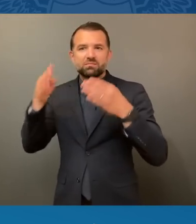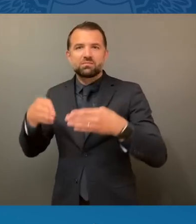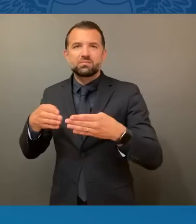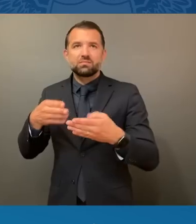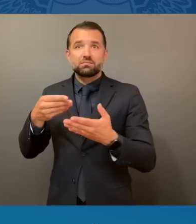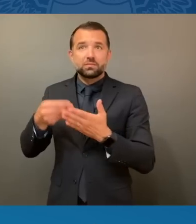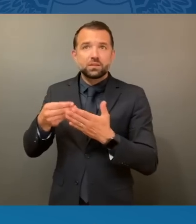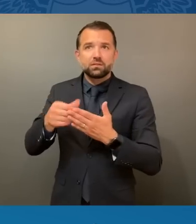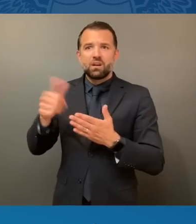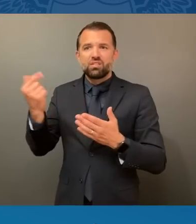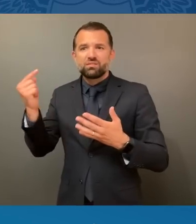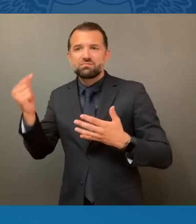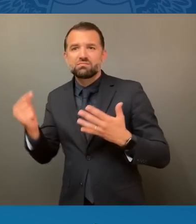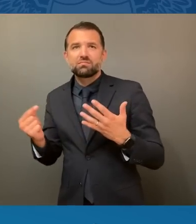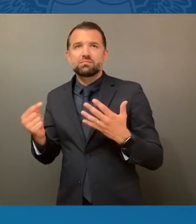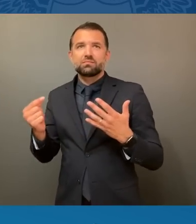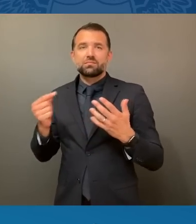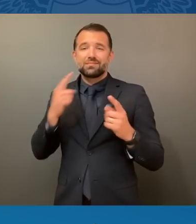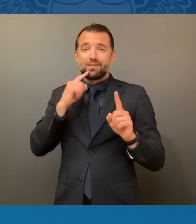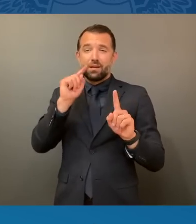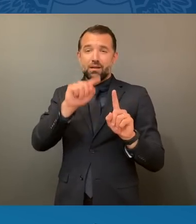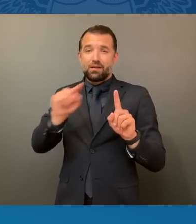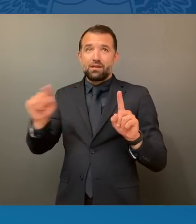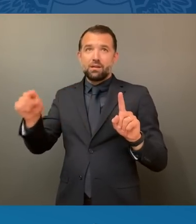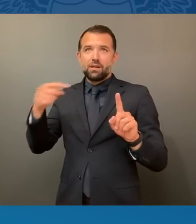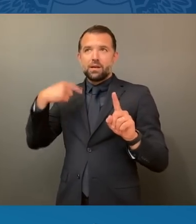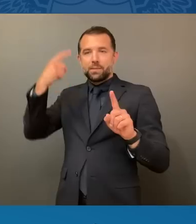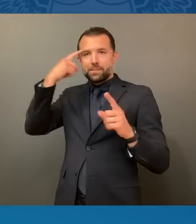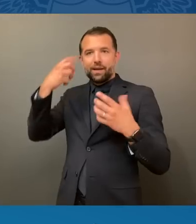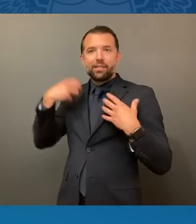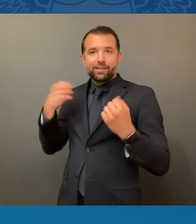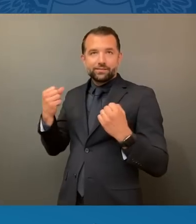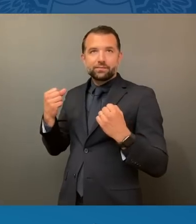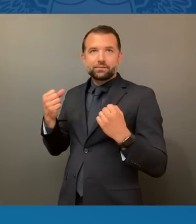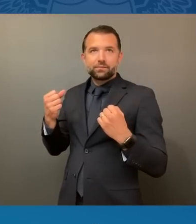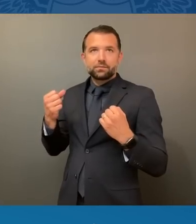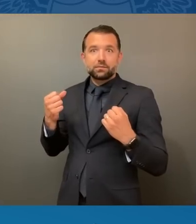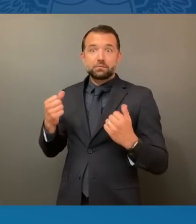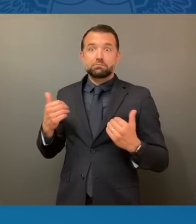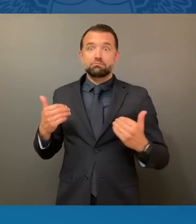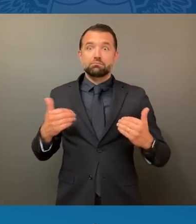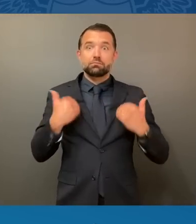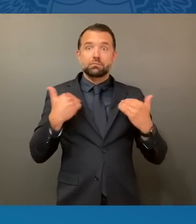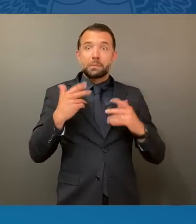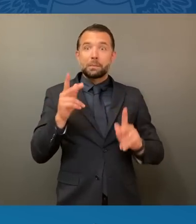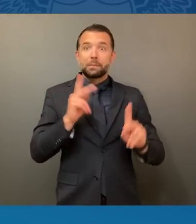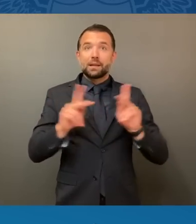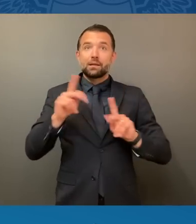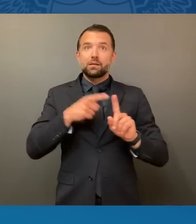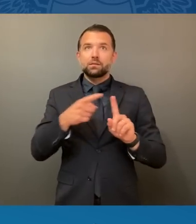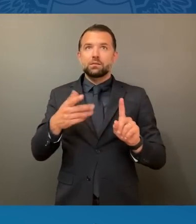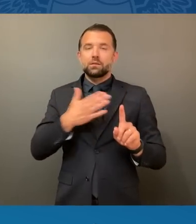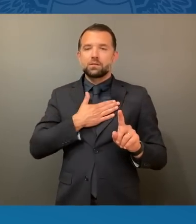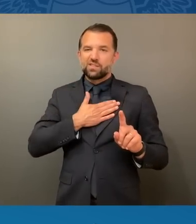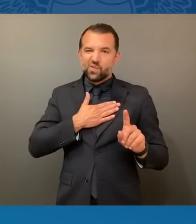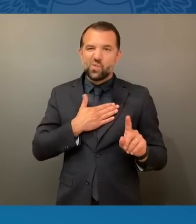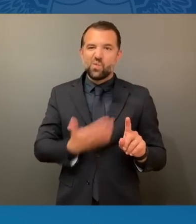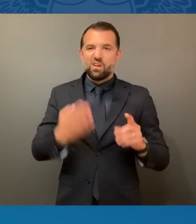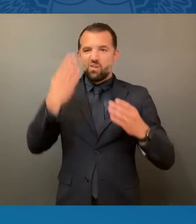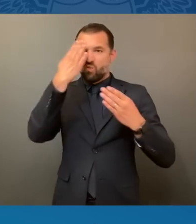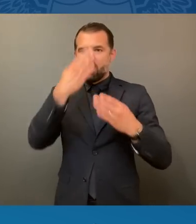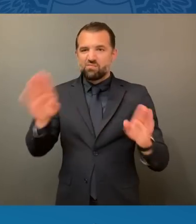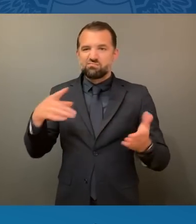health. Wow. Our young people are more willing to talk about mental health than, I'll speak for myself and any of you who are part of Yes. this